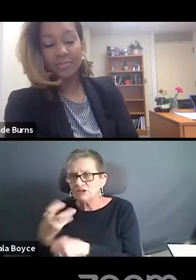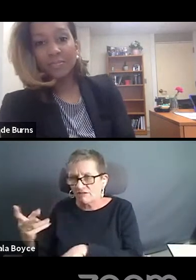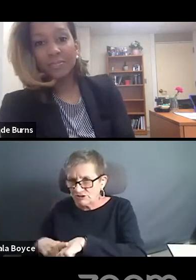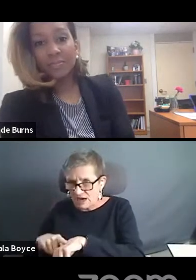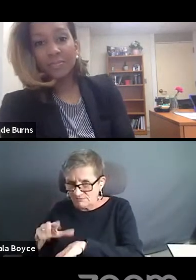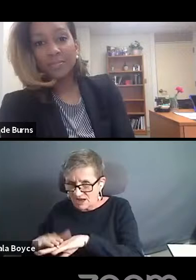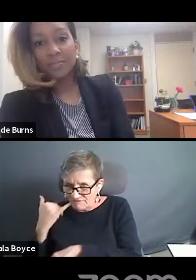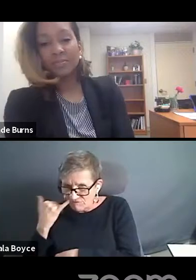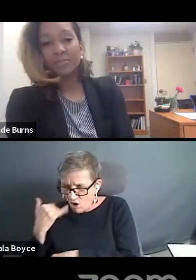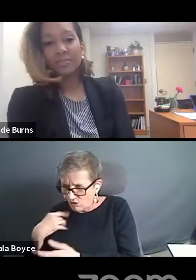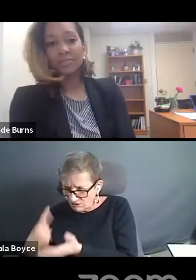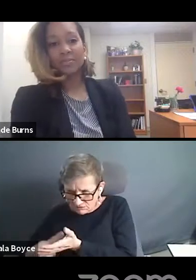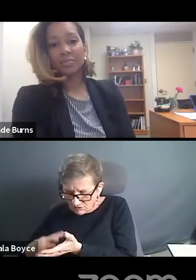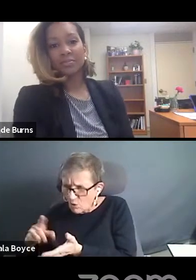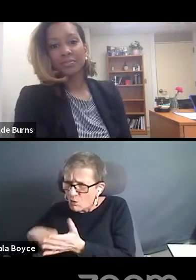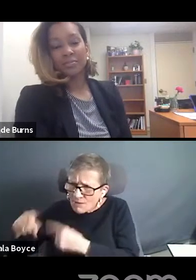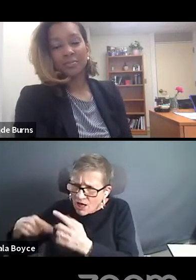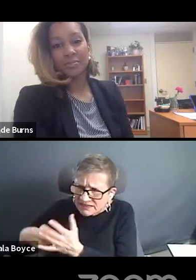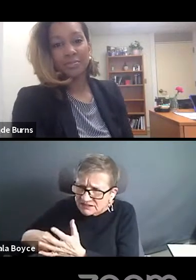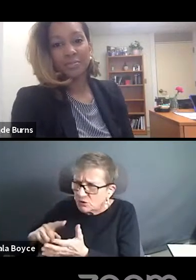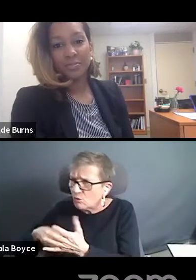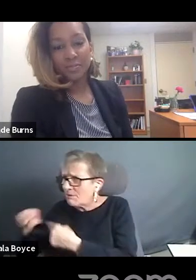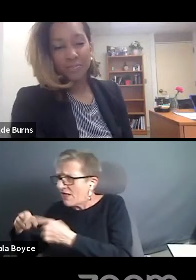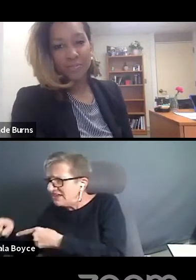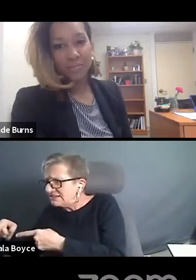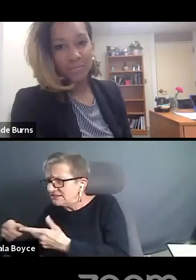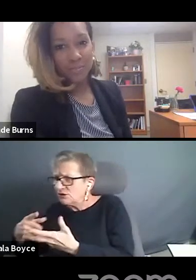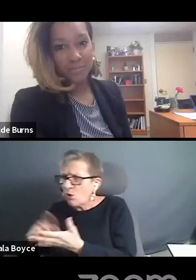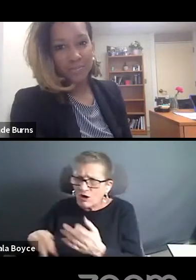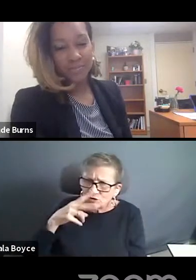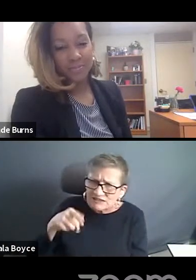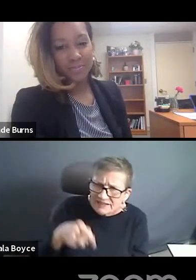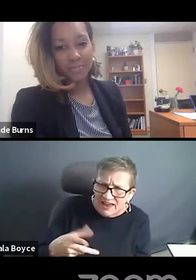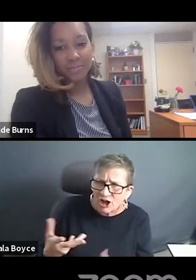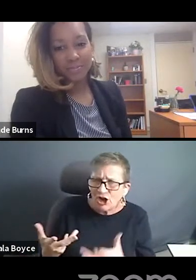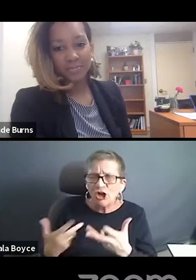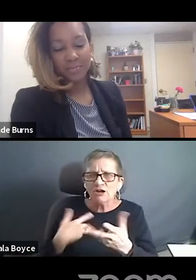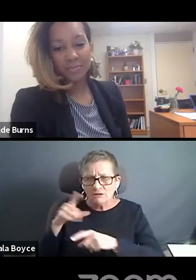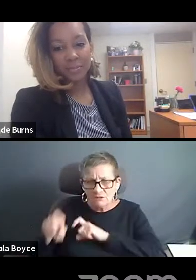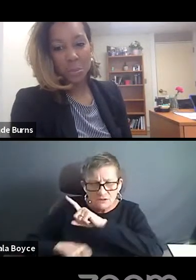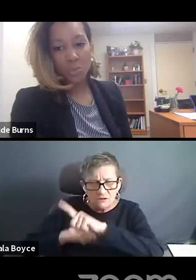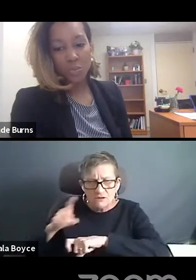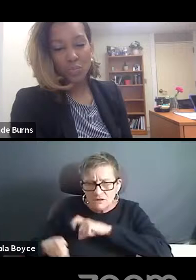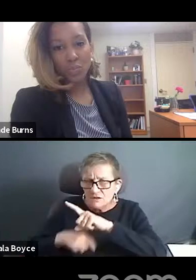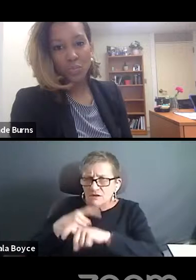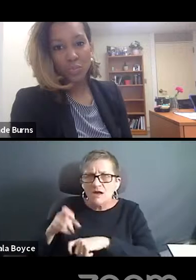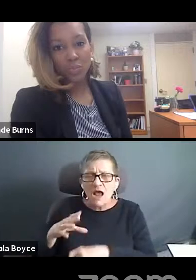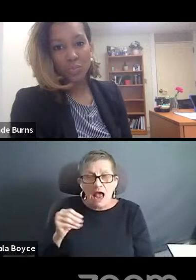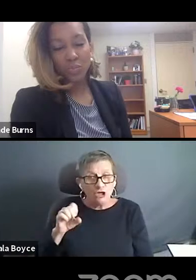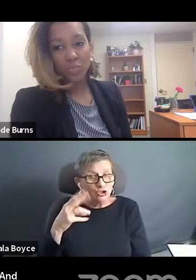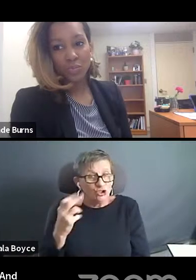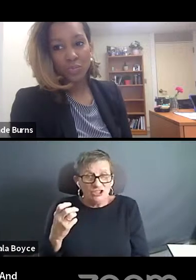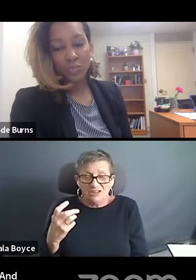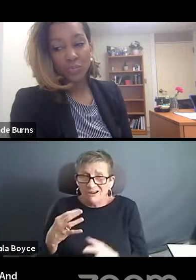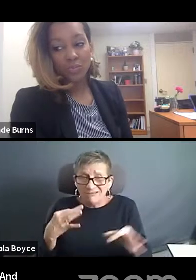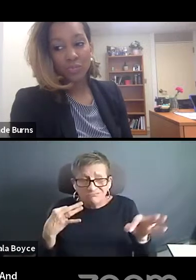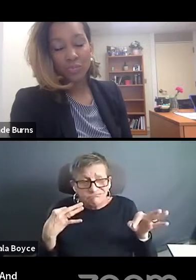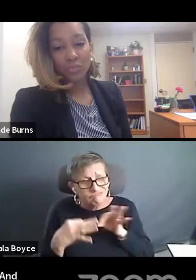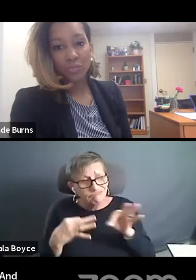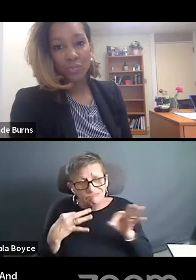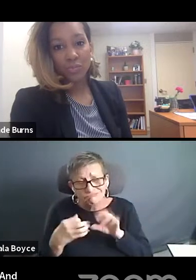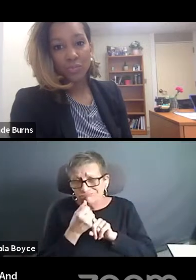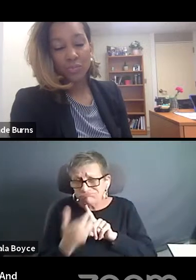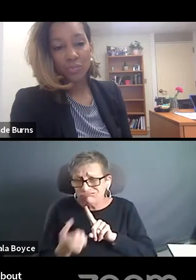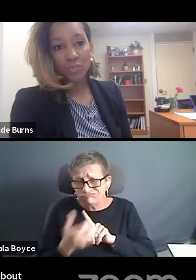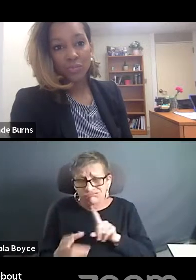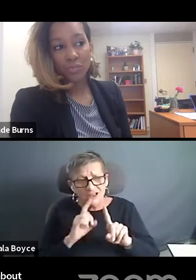times and said, what about this? What about this? What have you seen here? And she went through every single question that I